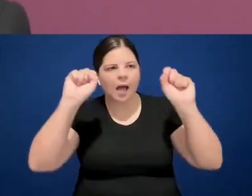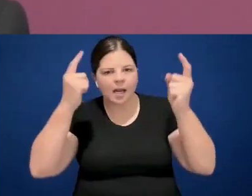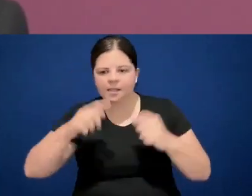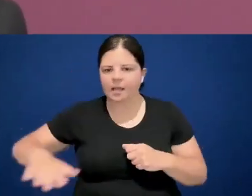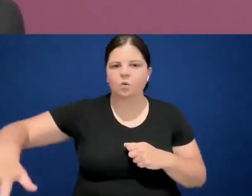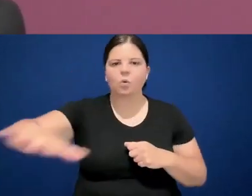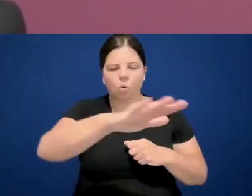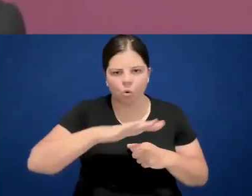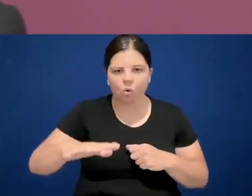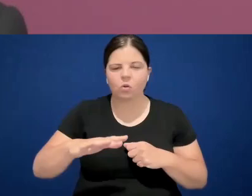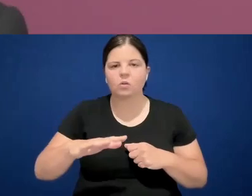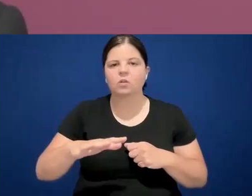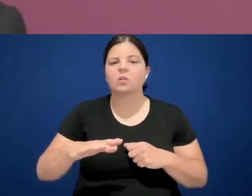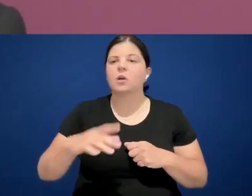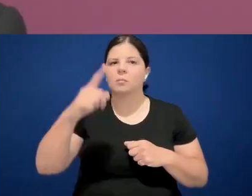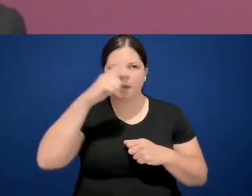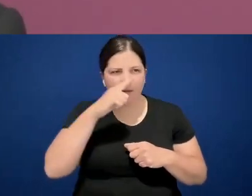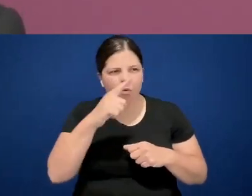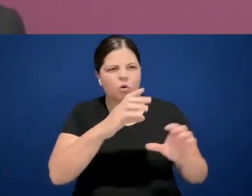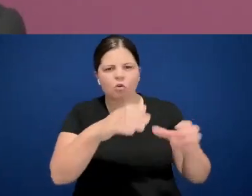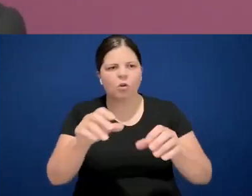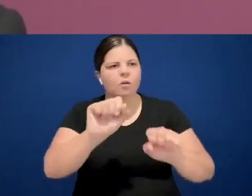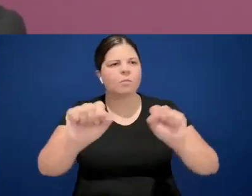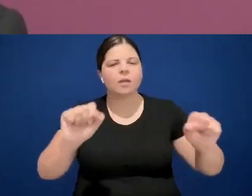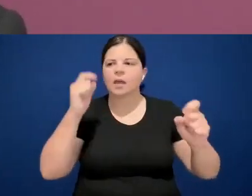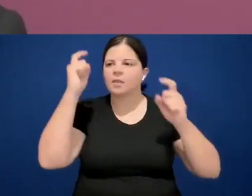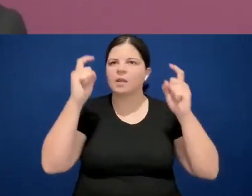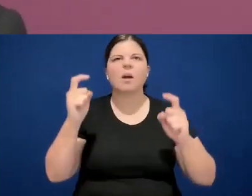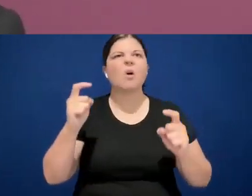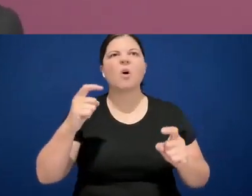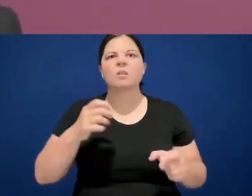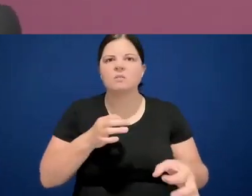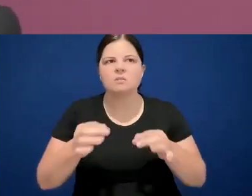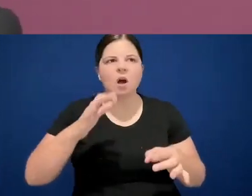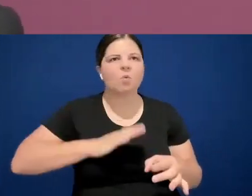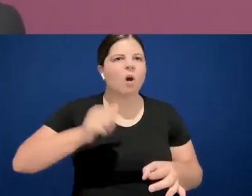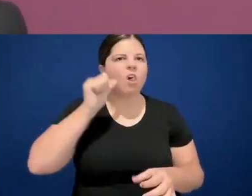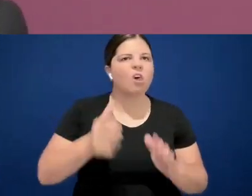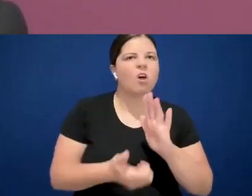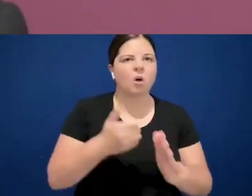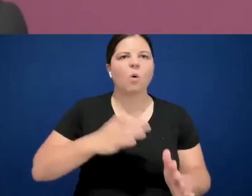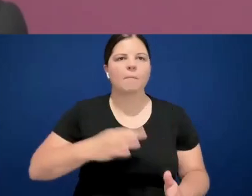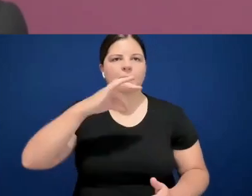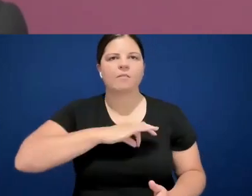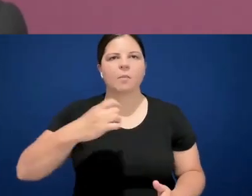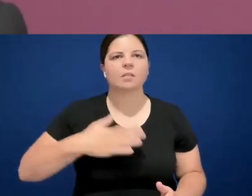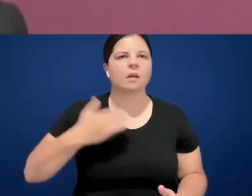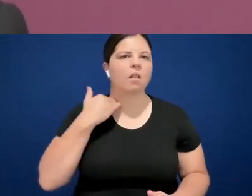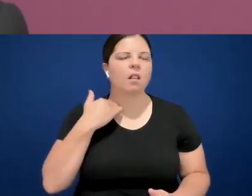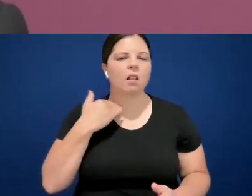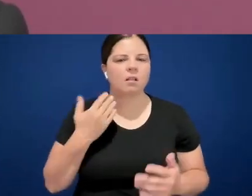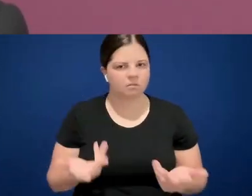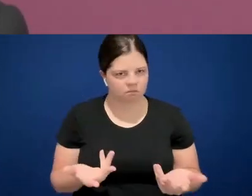there is people out there or groups that sit there and think about how they're going to corrupt the system to benefit themselves. So I